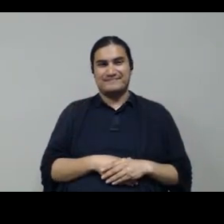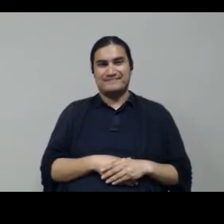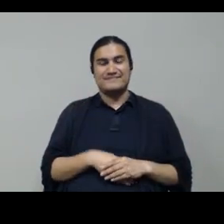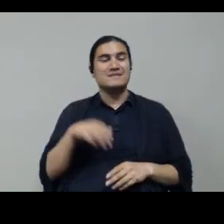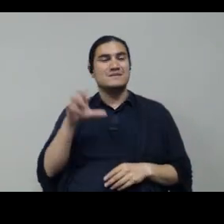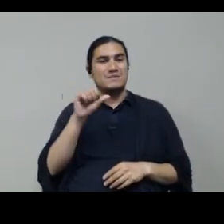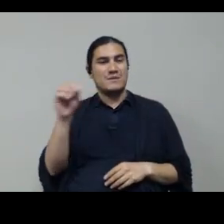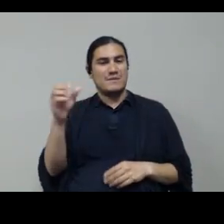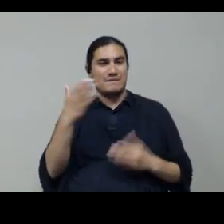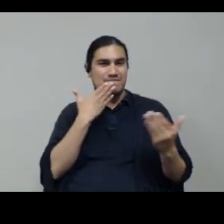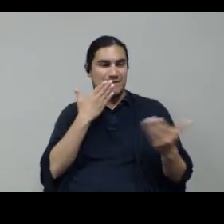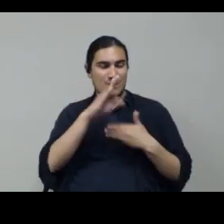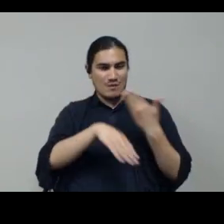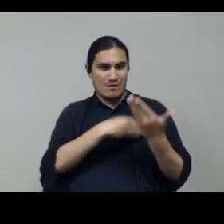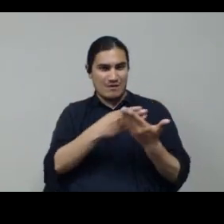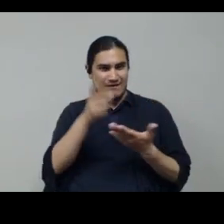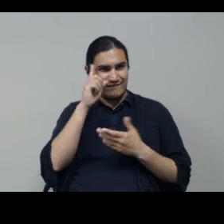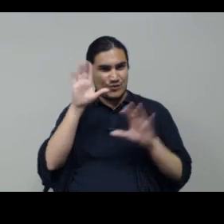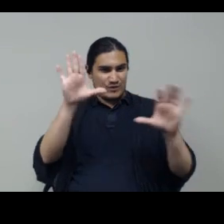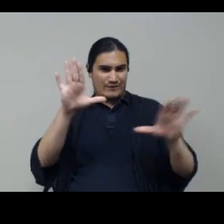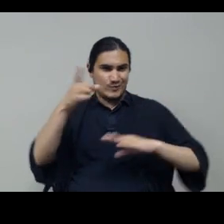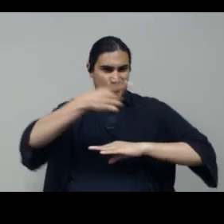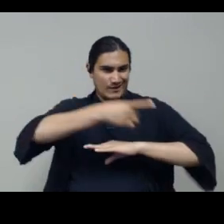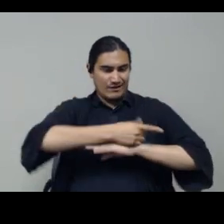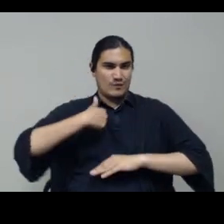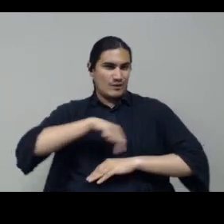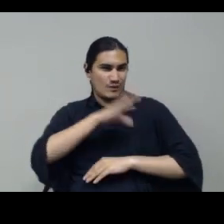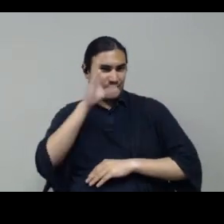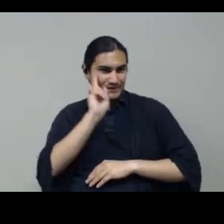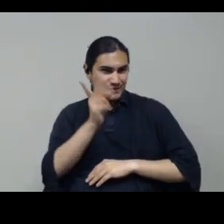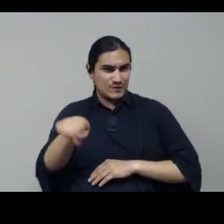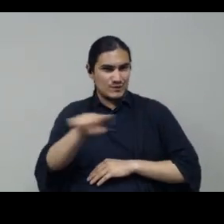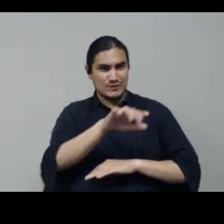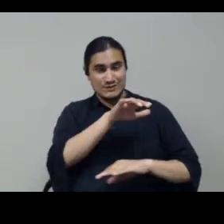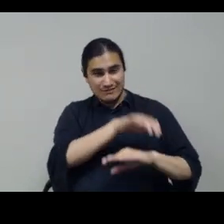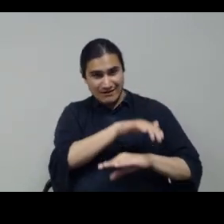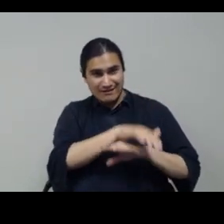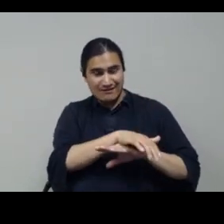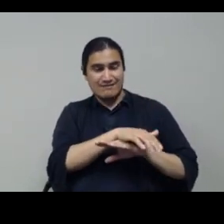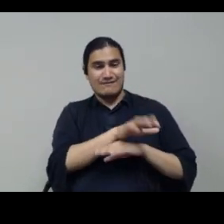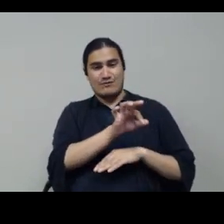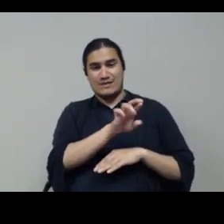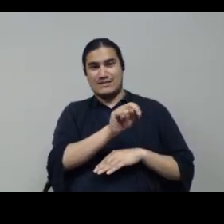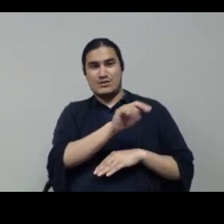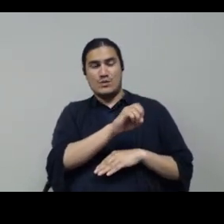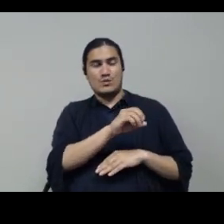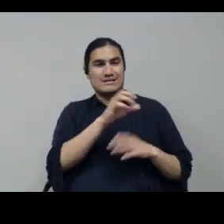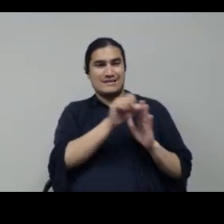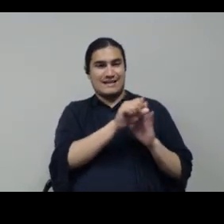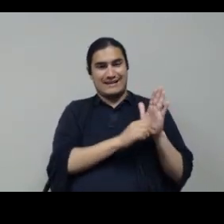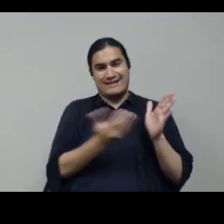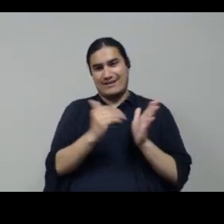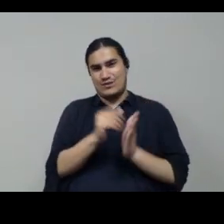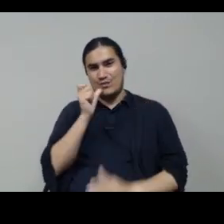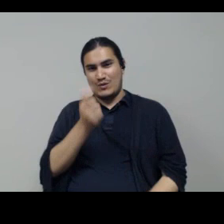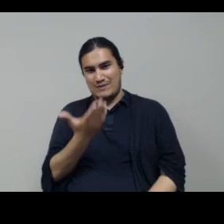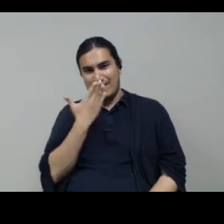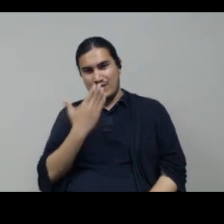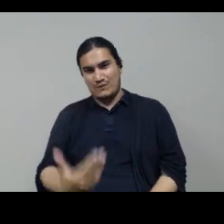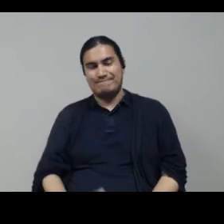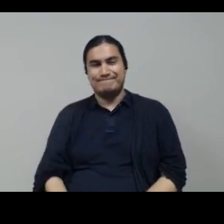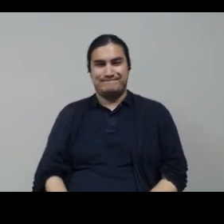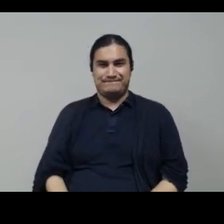So thank you all for a great day, and we will see you tonight at Fresno State and then again tomorrow. Thank you.